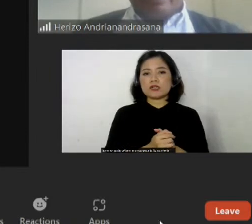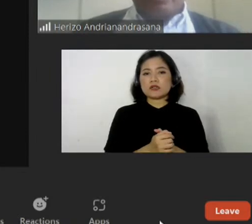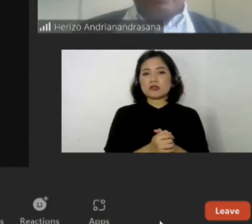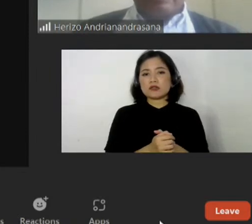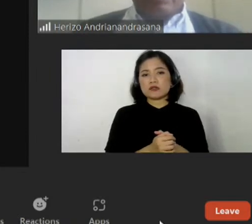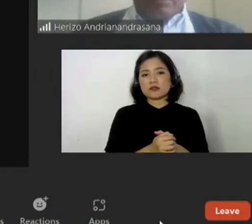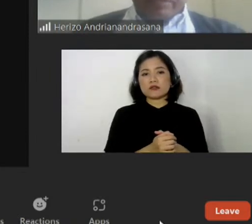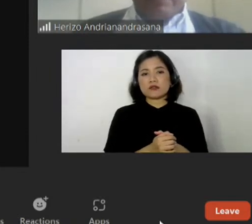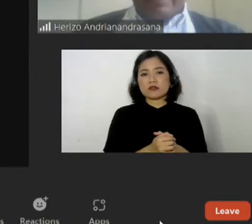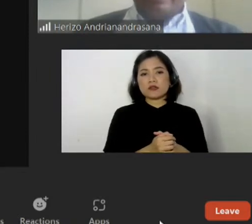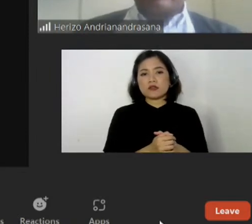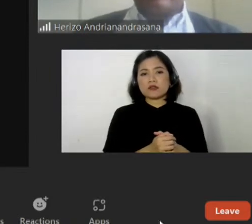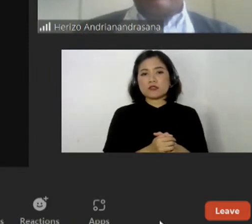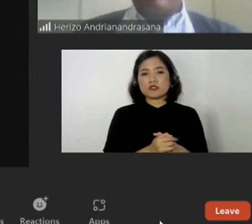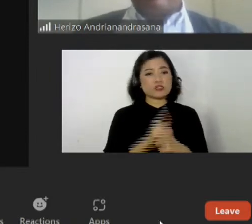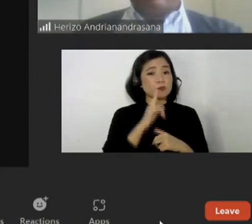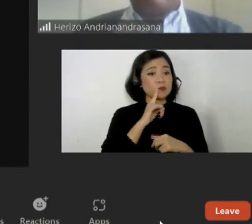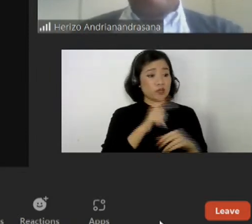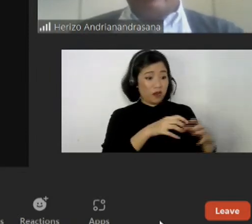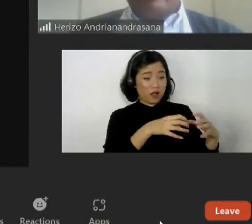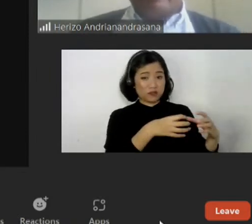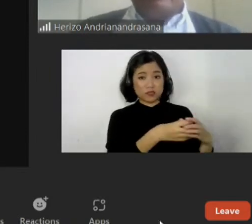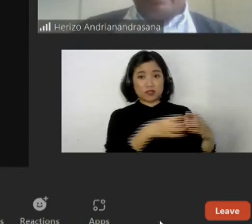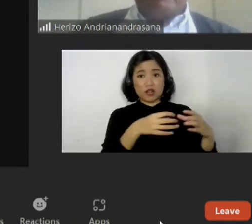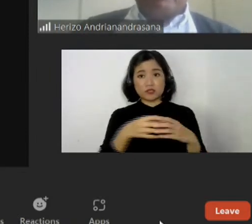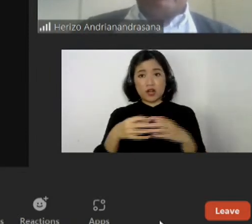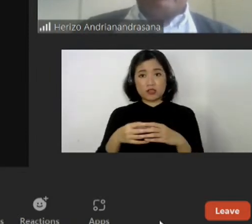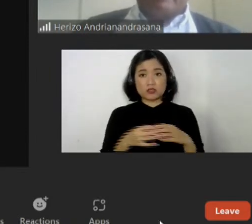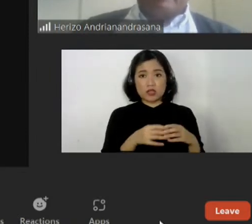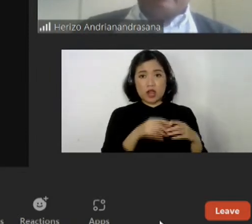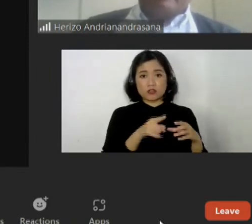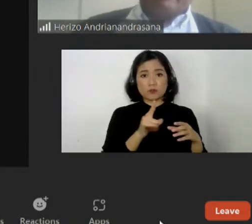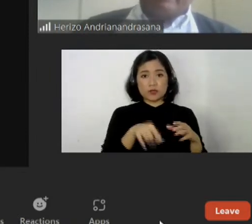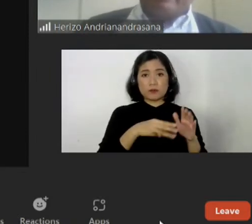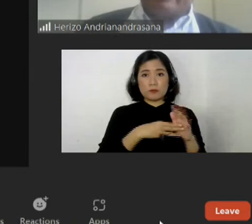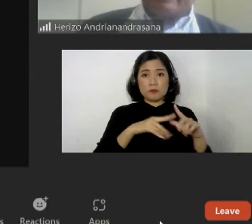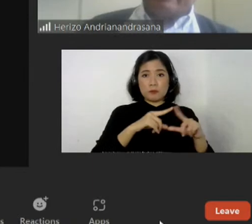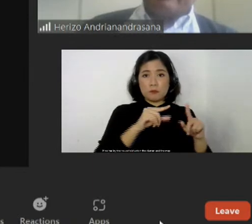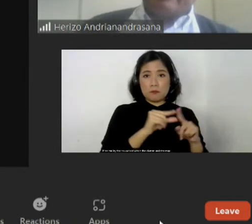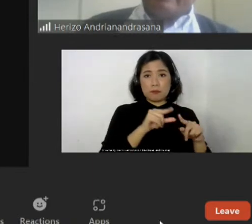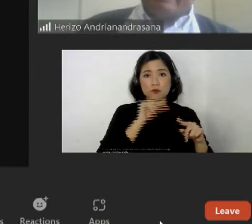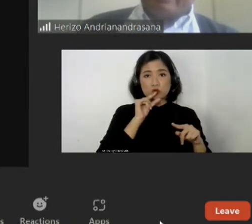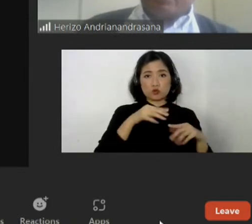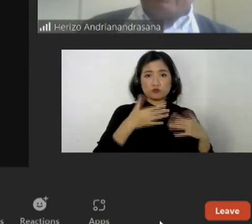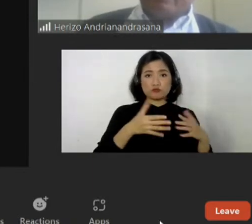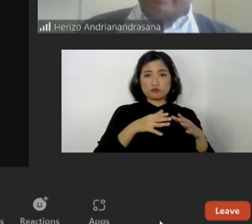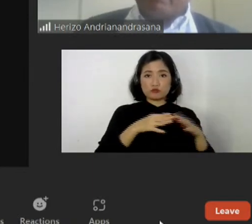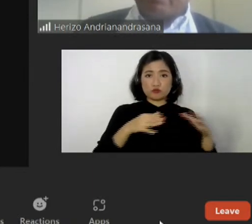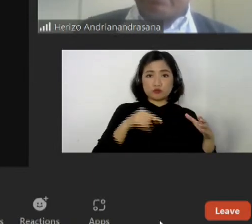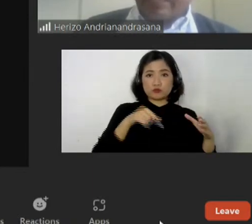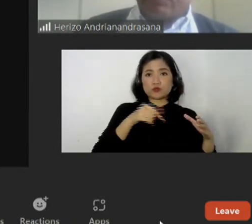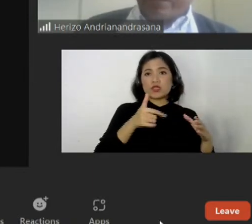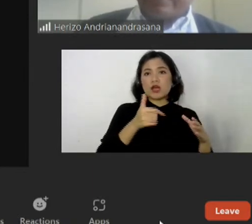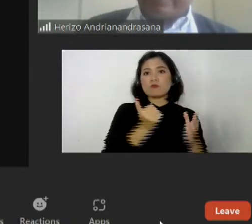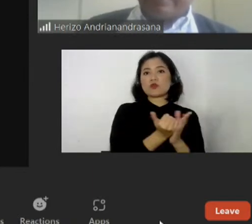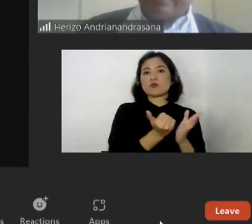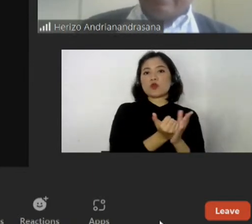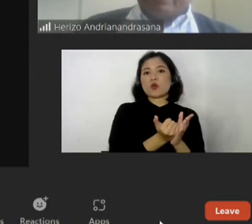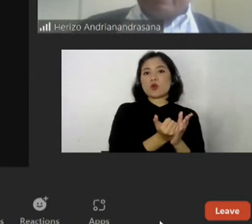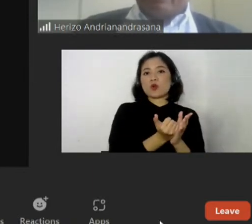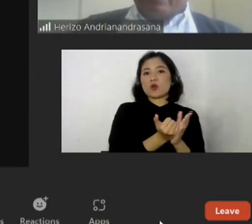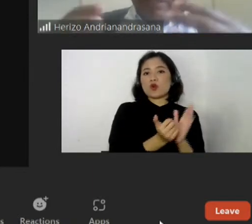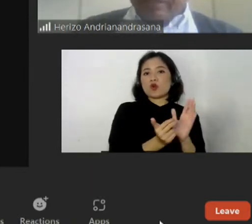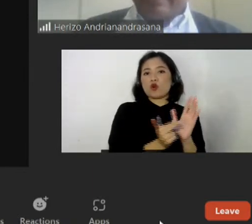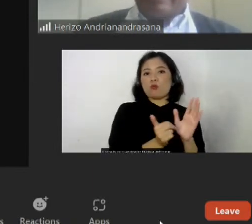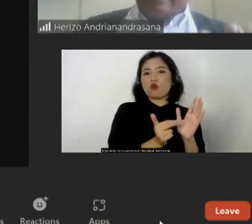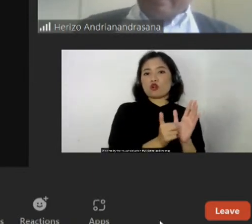experienced by the household within the cluster. And the map on the right-hand side is showing the number of earthquakes.